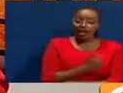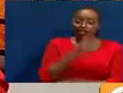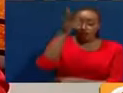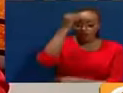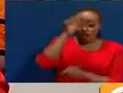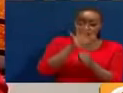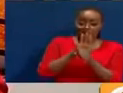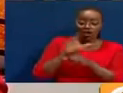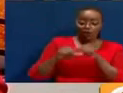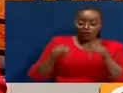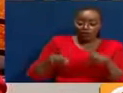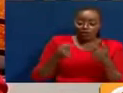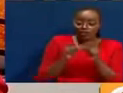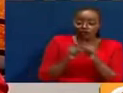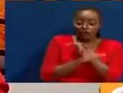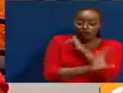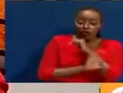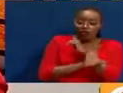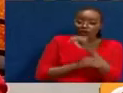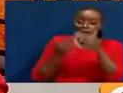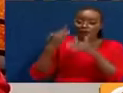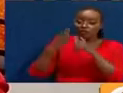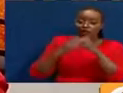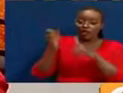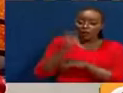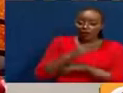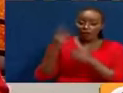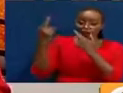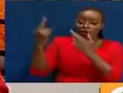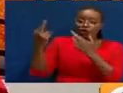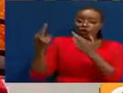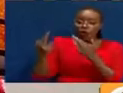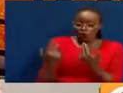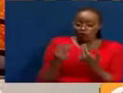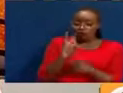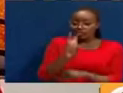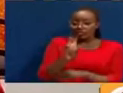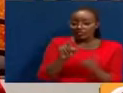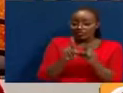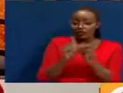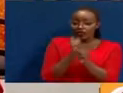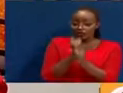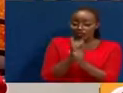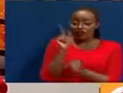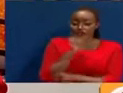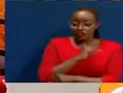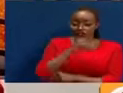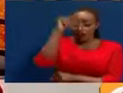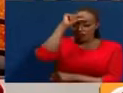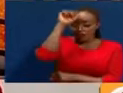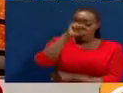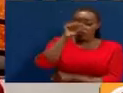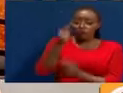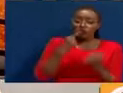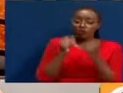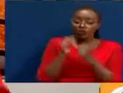learnt a lot about ourselves as a country these past 9 months. I'm hoping that you just notice, like I did, that the government can actually